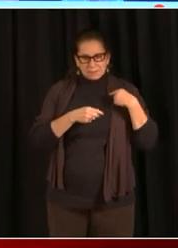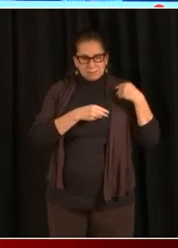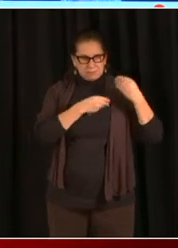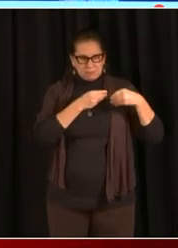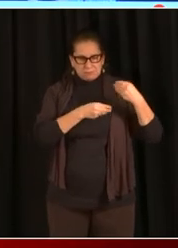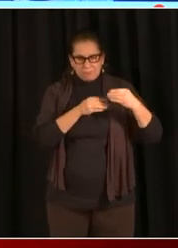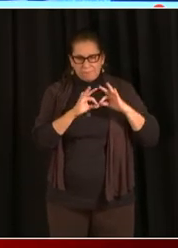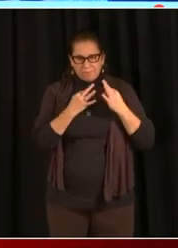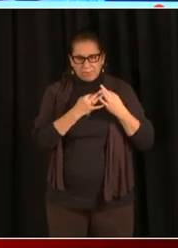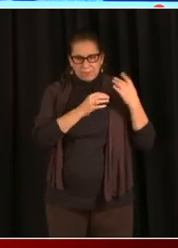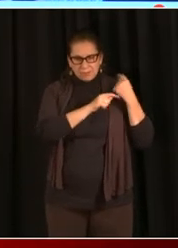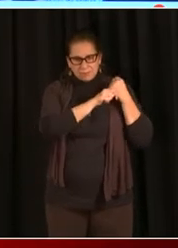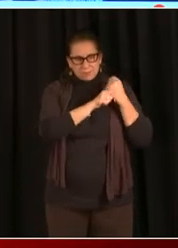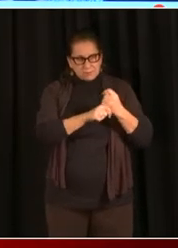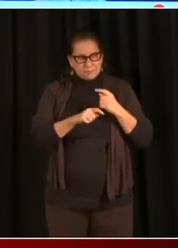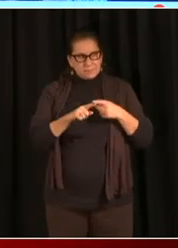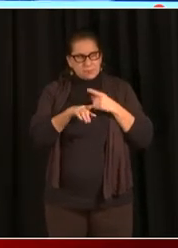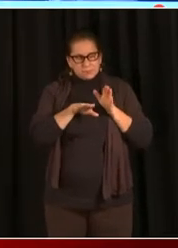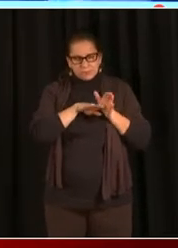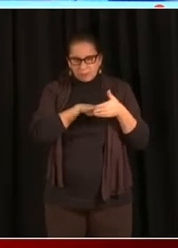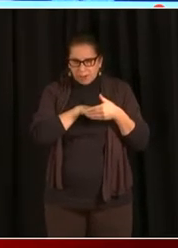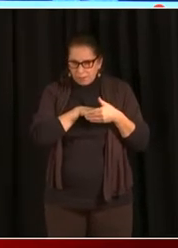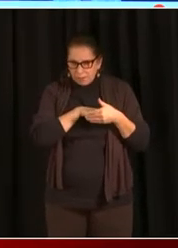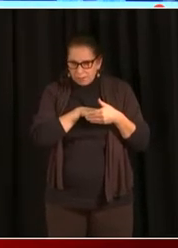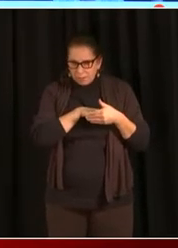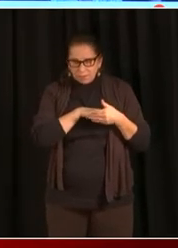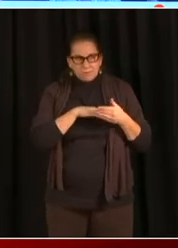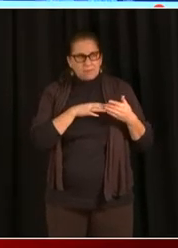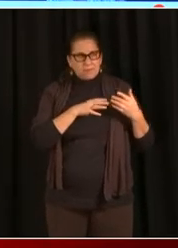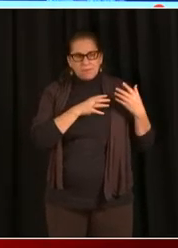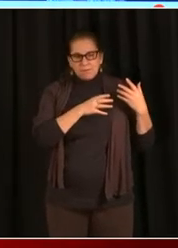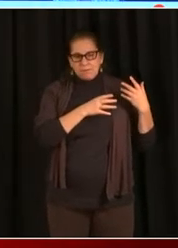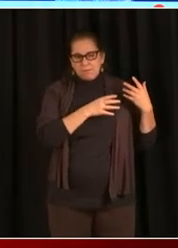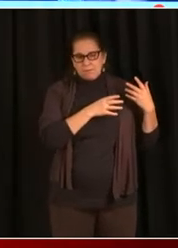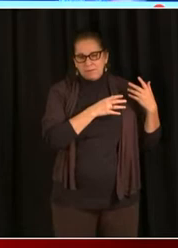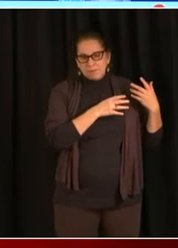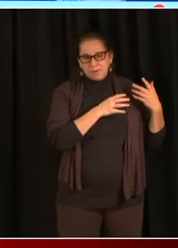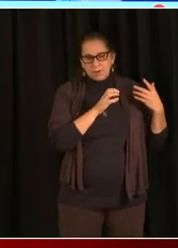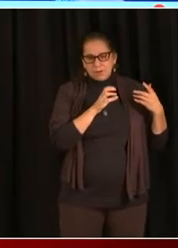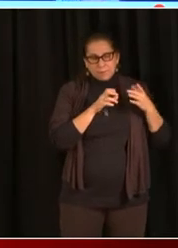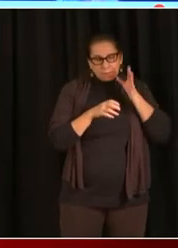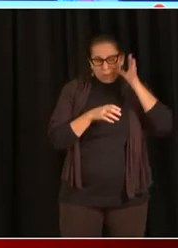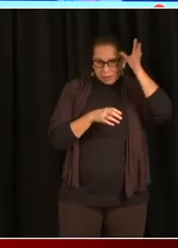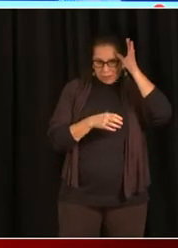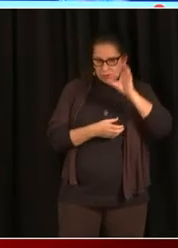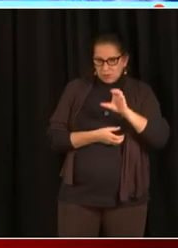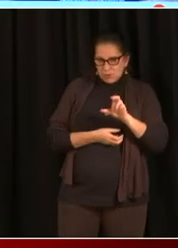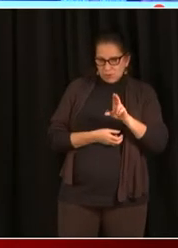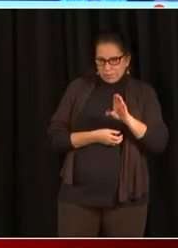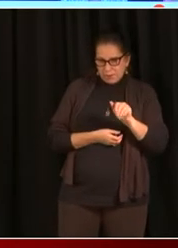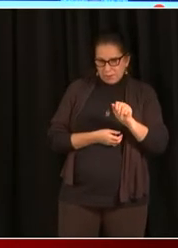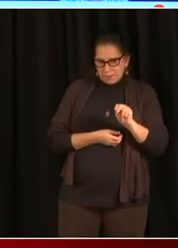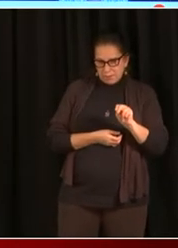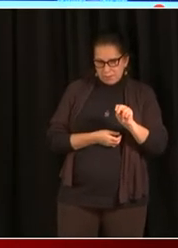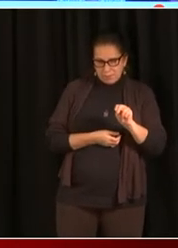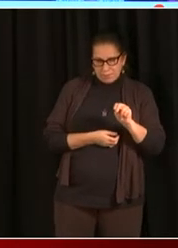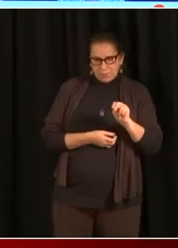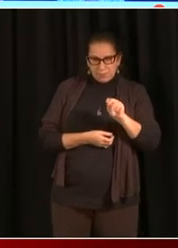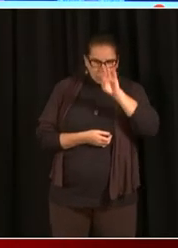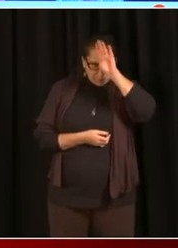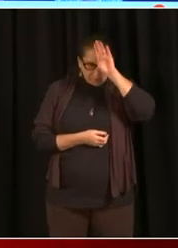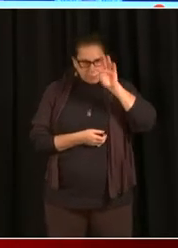from Jamaica whose traditions there in Jamaica and Cuba, where my grandparents are from, are really rooted